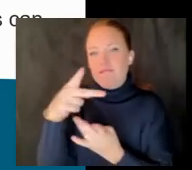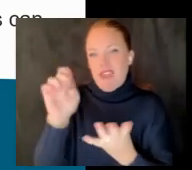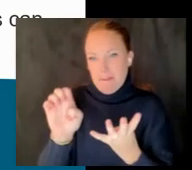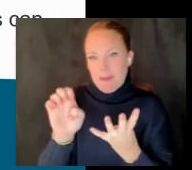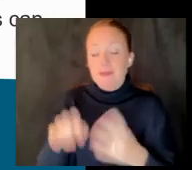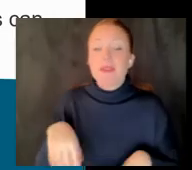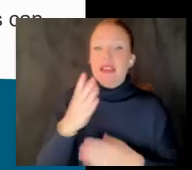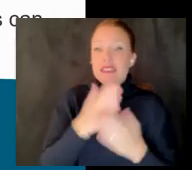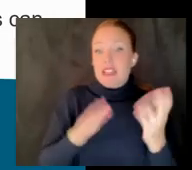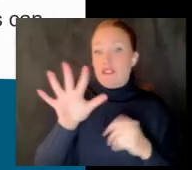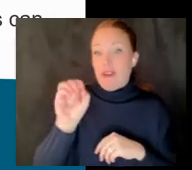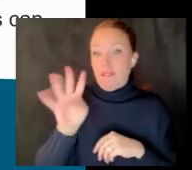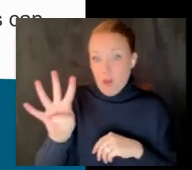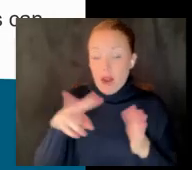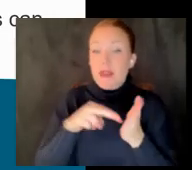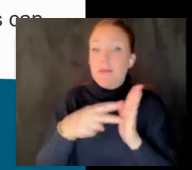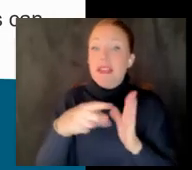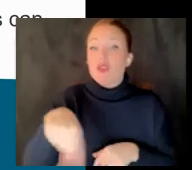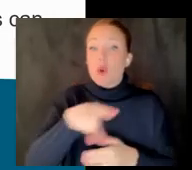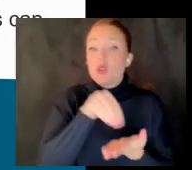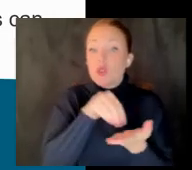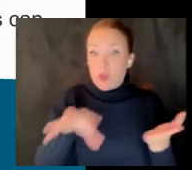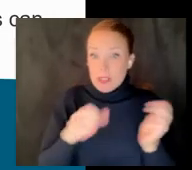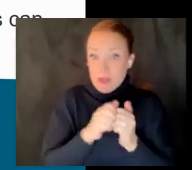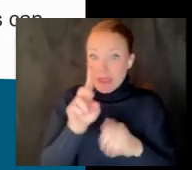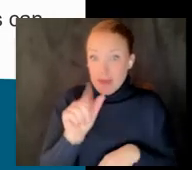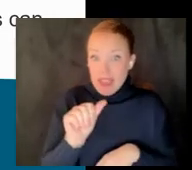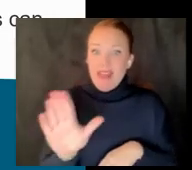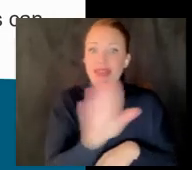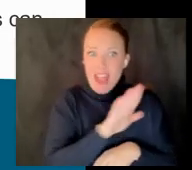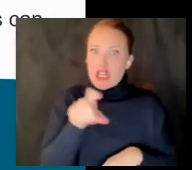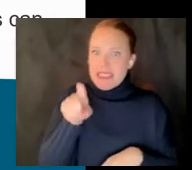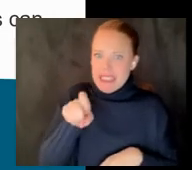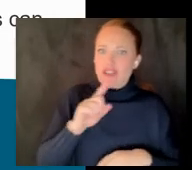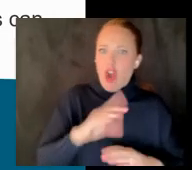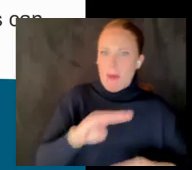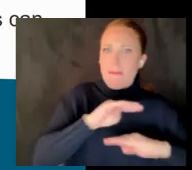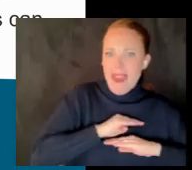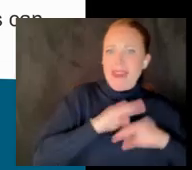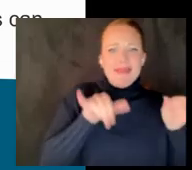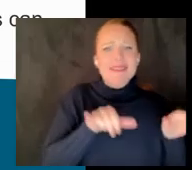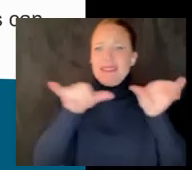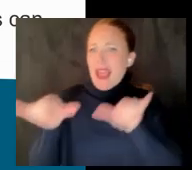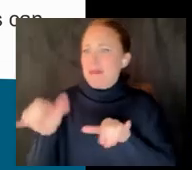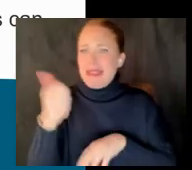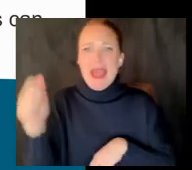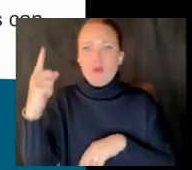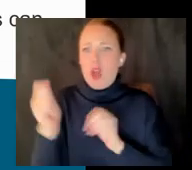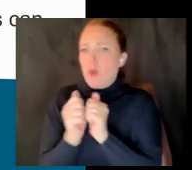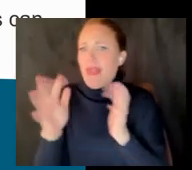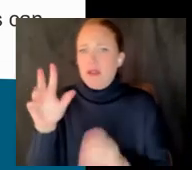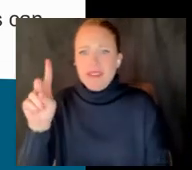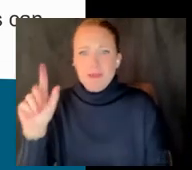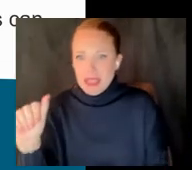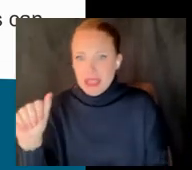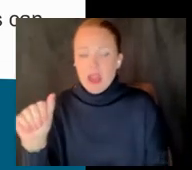504 ensures that the needs of students with disabilities are met as adequately as the needs of their non-disabled peers by primarily